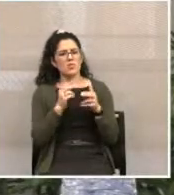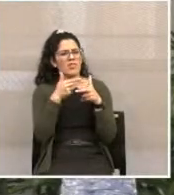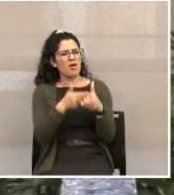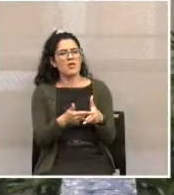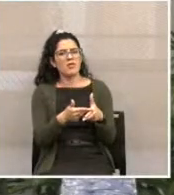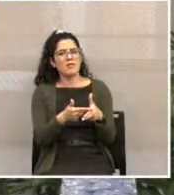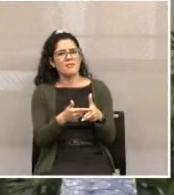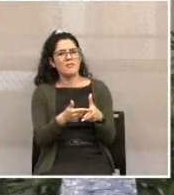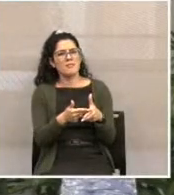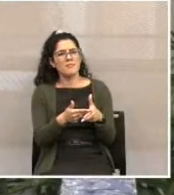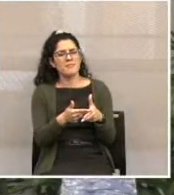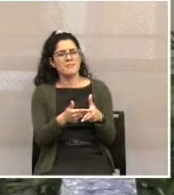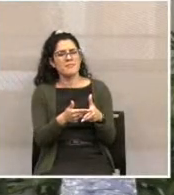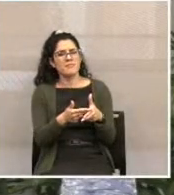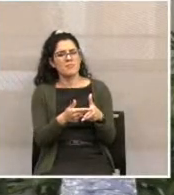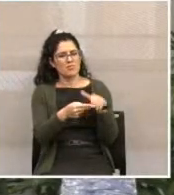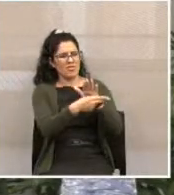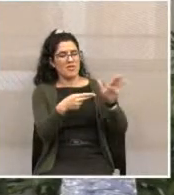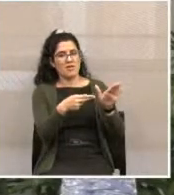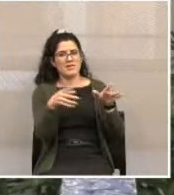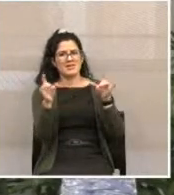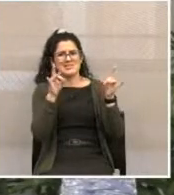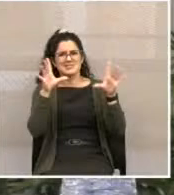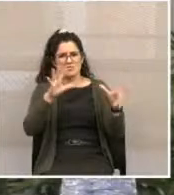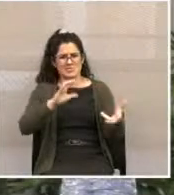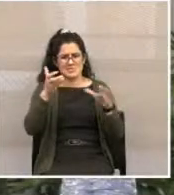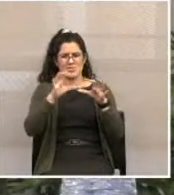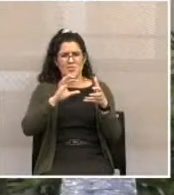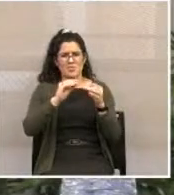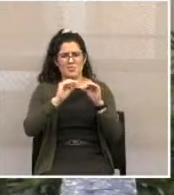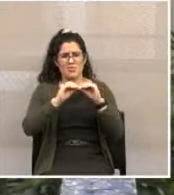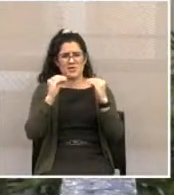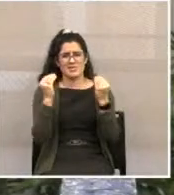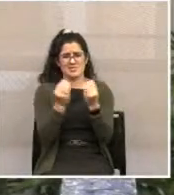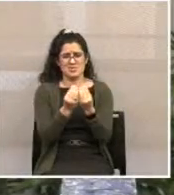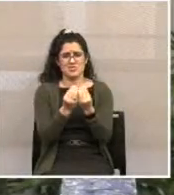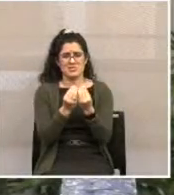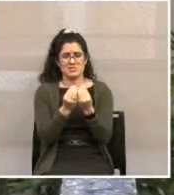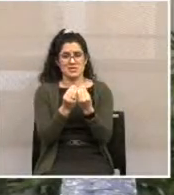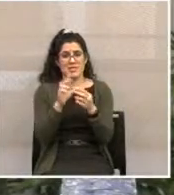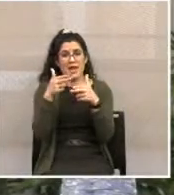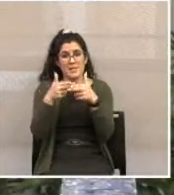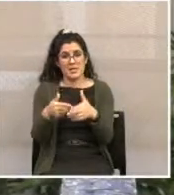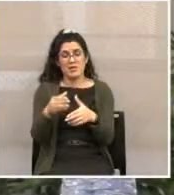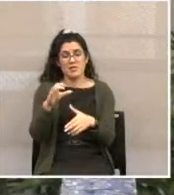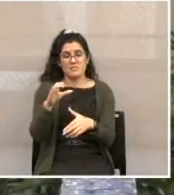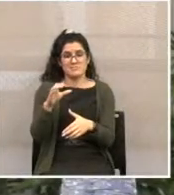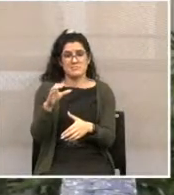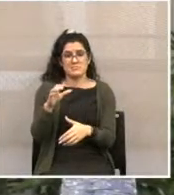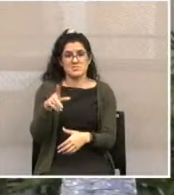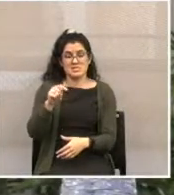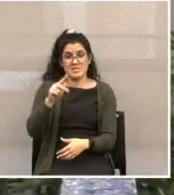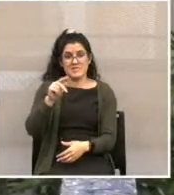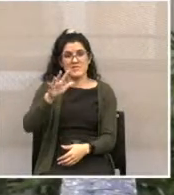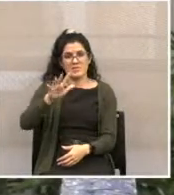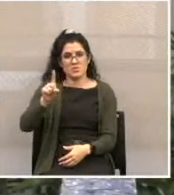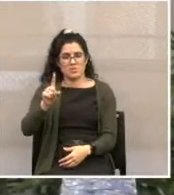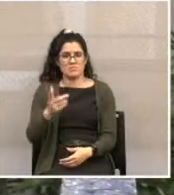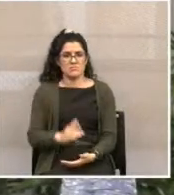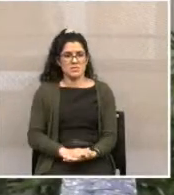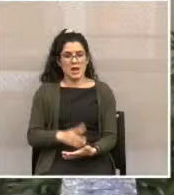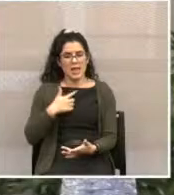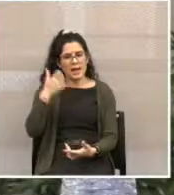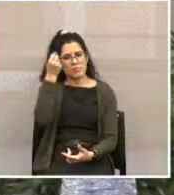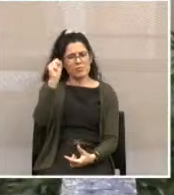them what they are, terrorist organization. That happened in Channel 51, and they know because I protested.